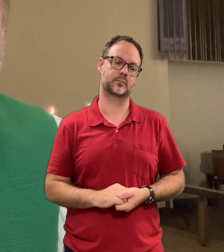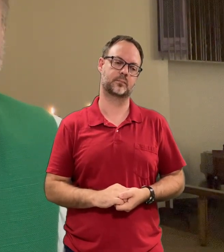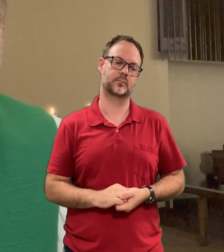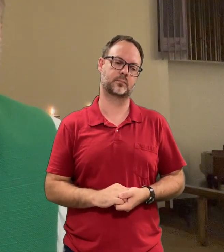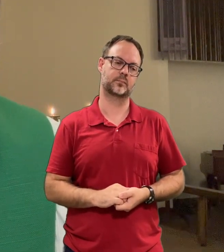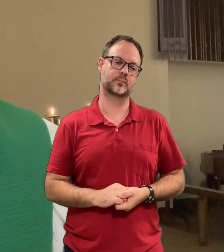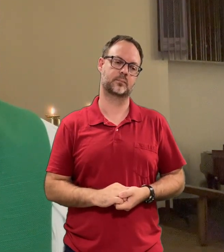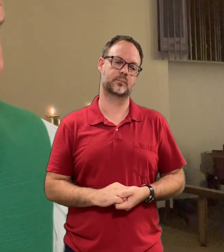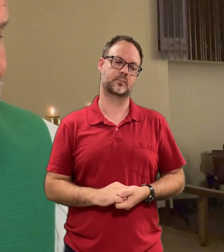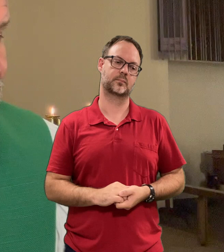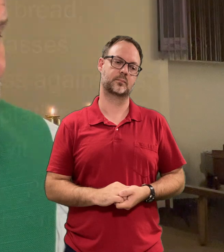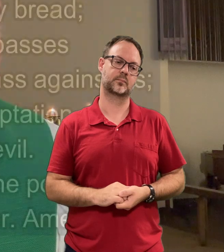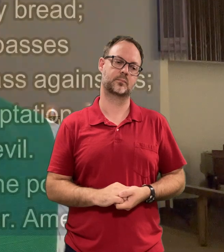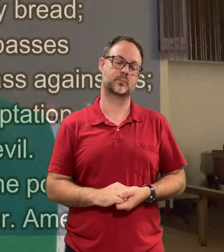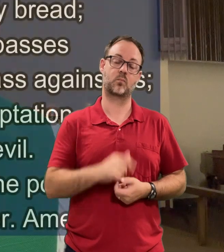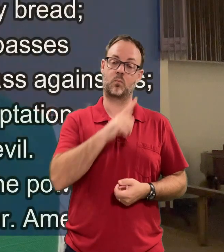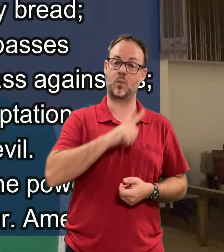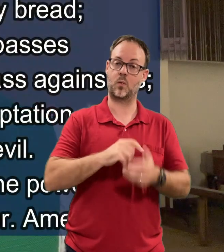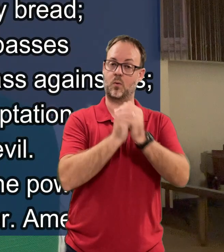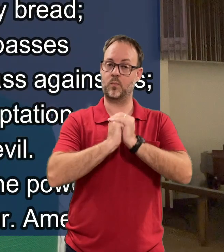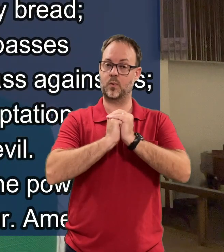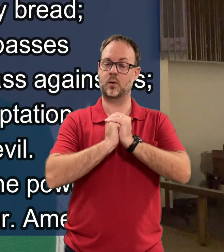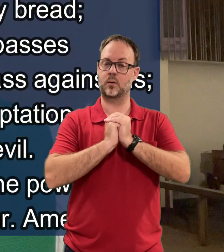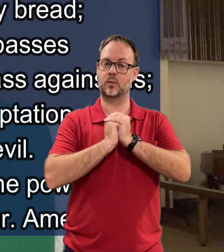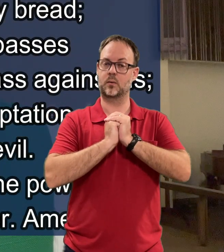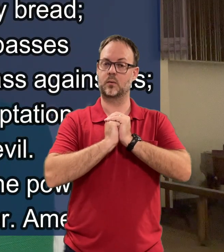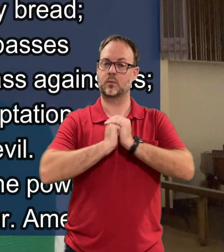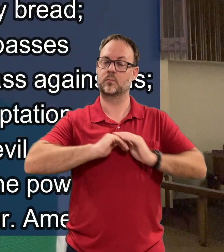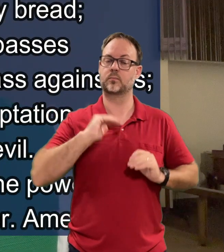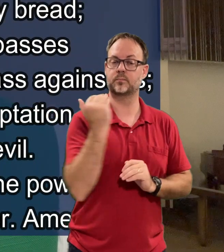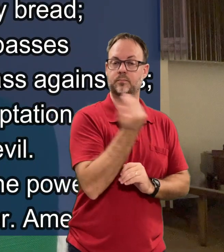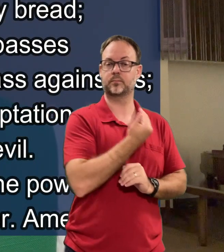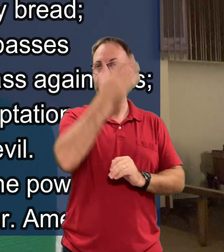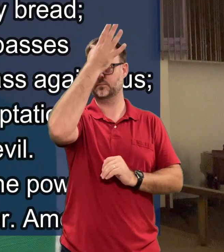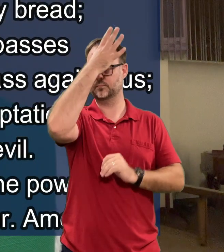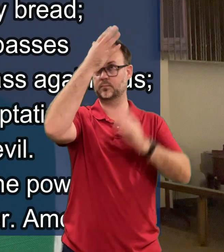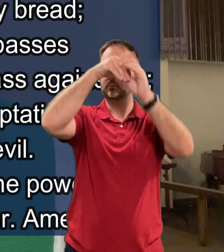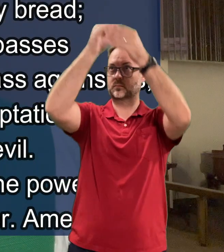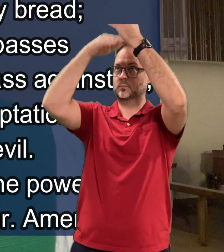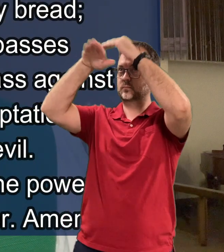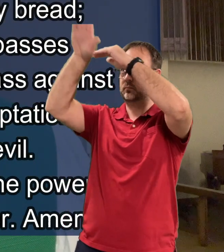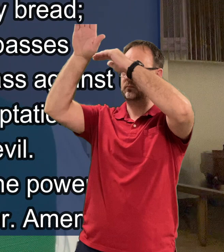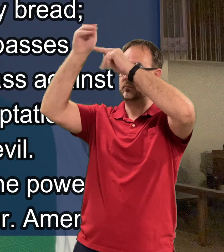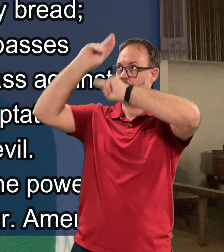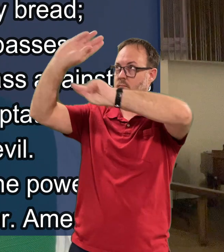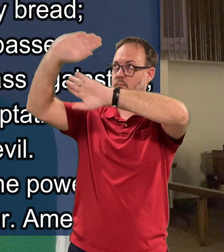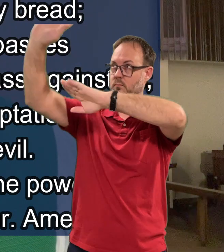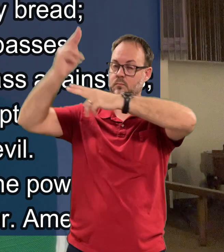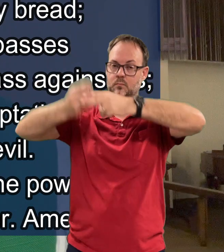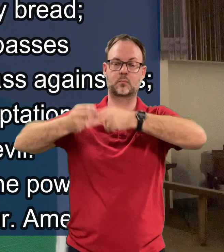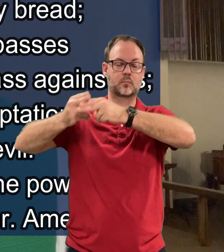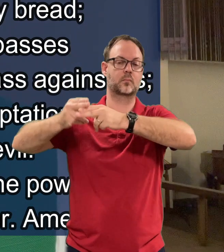We join together now in the Lord's Prayer. Our Father, who art in